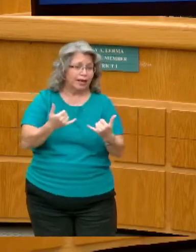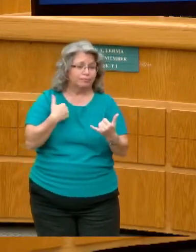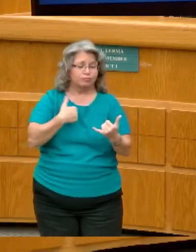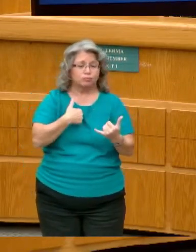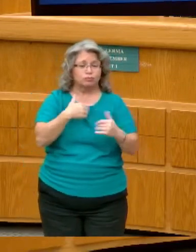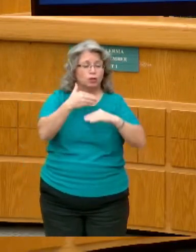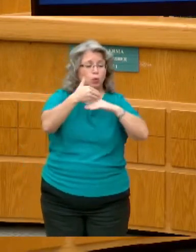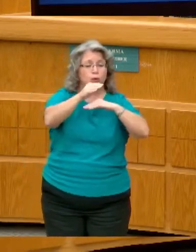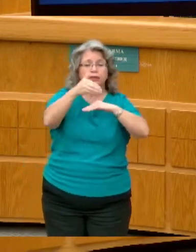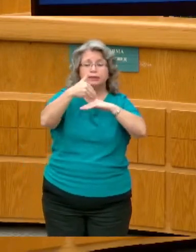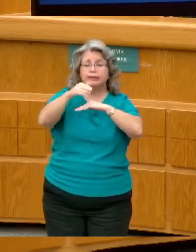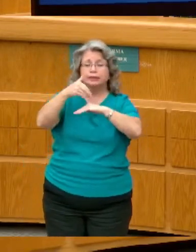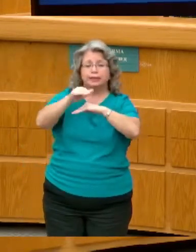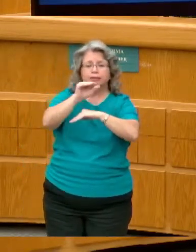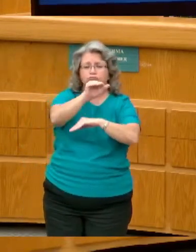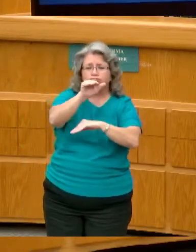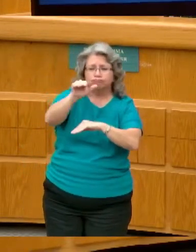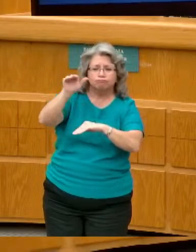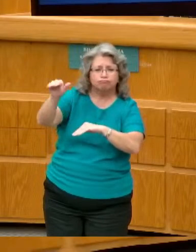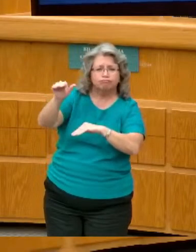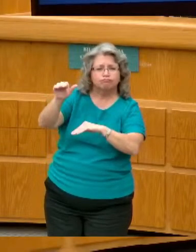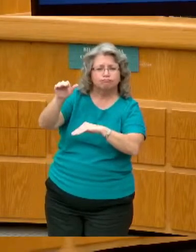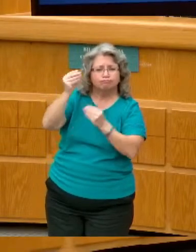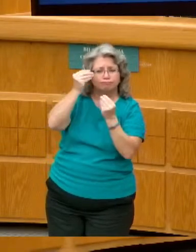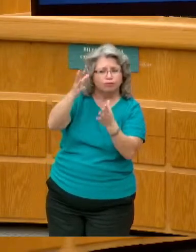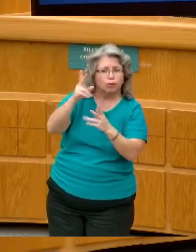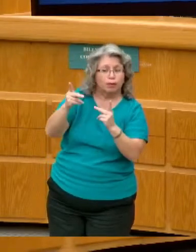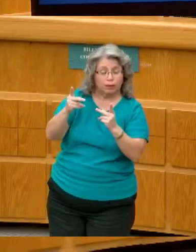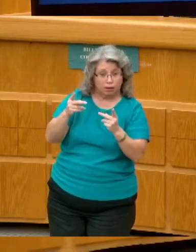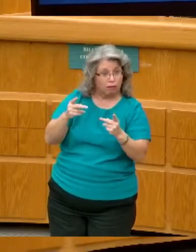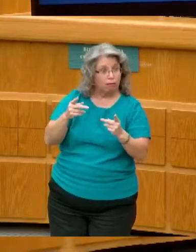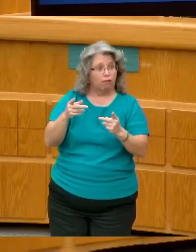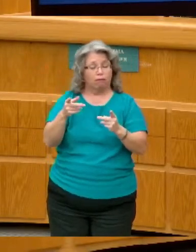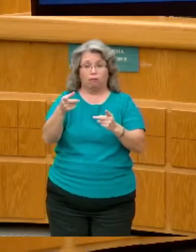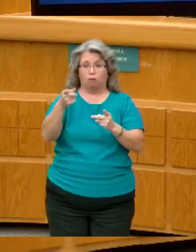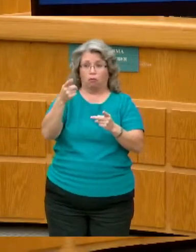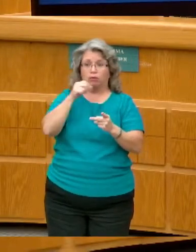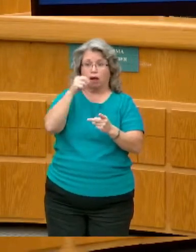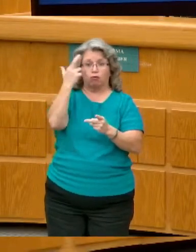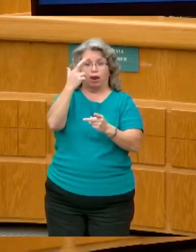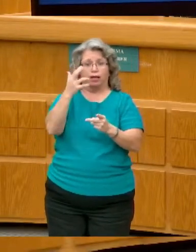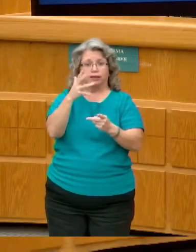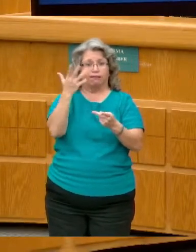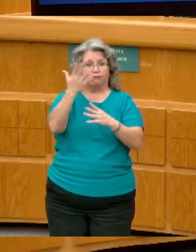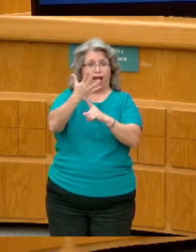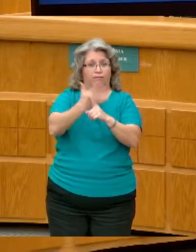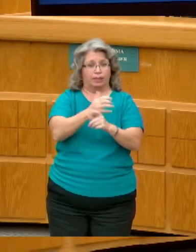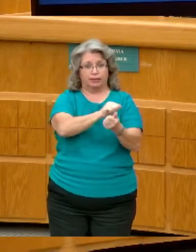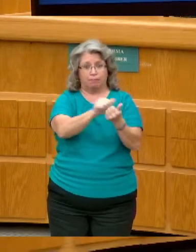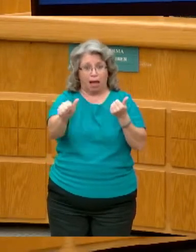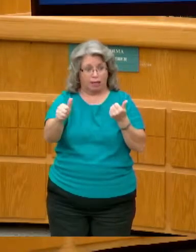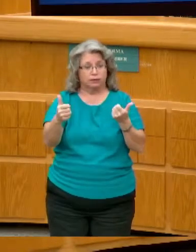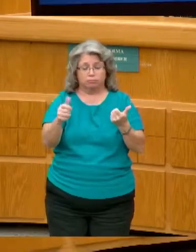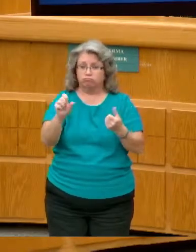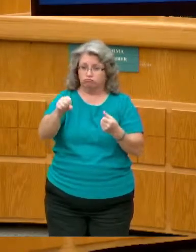because sometimes people forget, has it already been 5 months? Yes, it has. It's time to come in and get your booster.